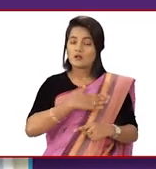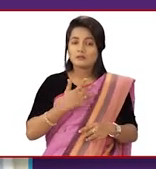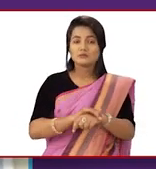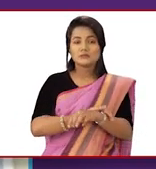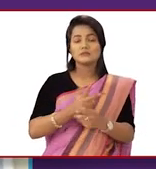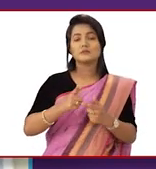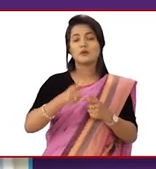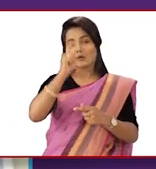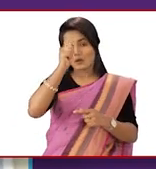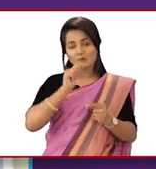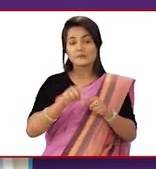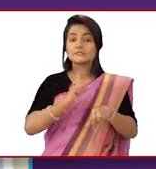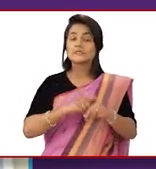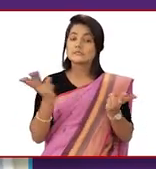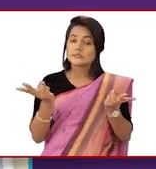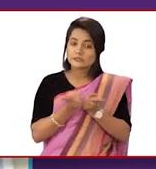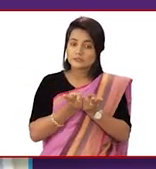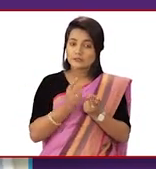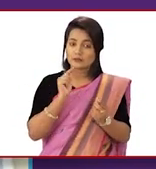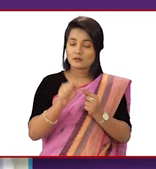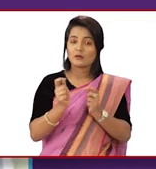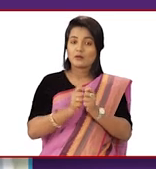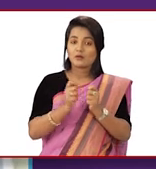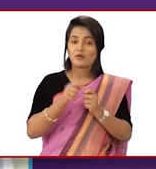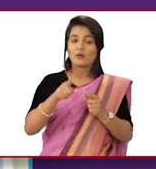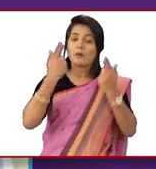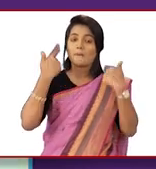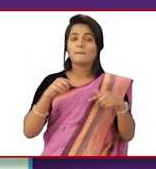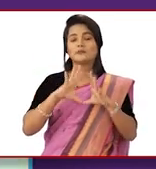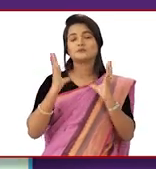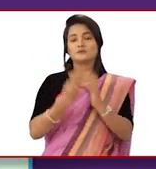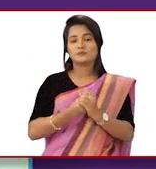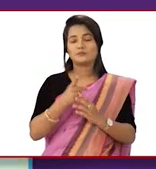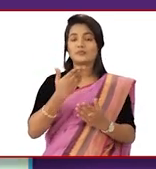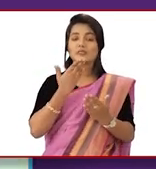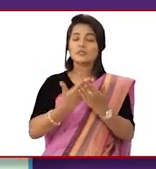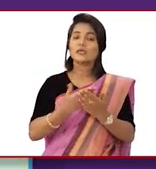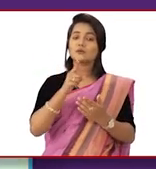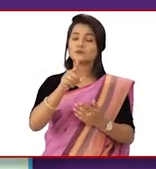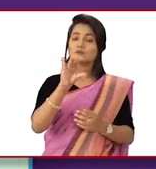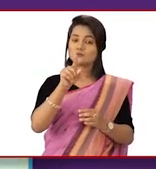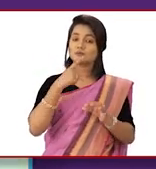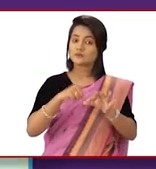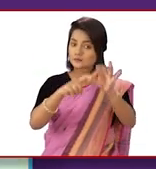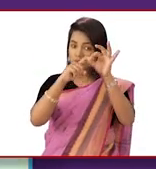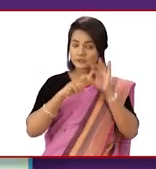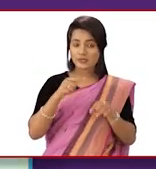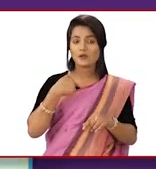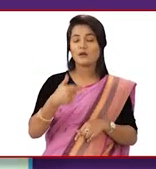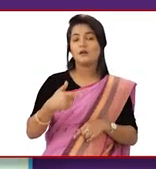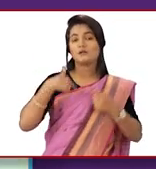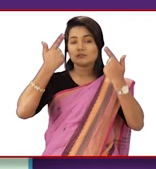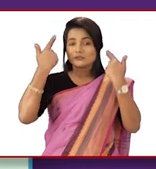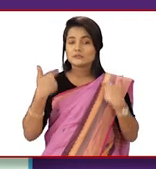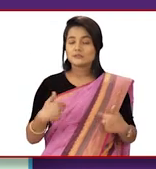for their wives, at the same time, preserving their bodily autonomy. Thank you for your question. As a pediatrician, when you're working